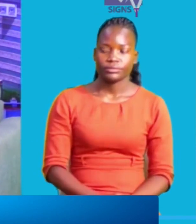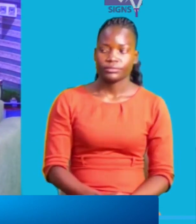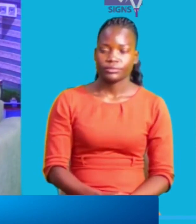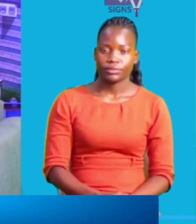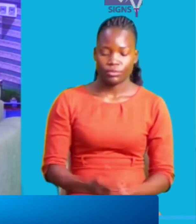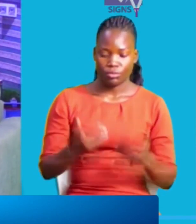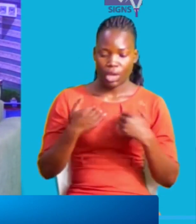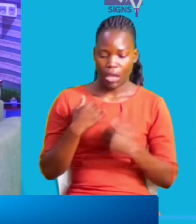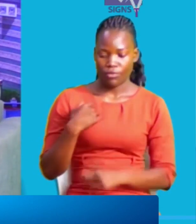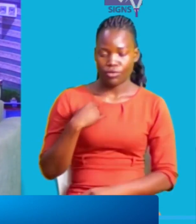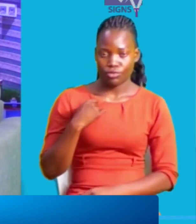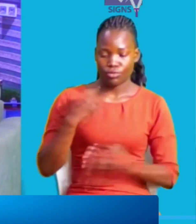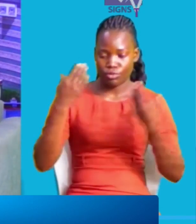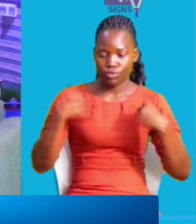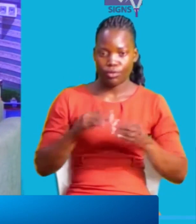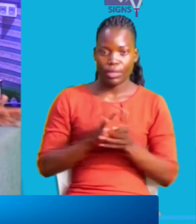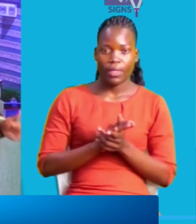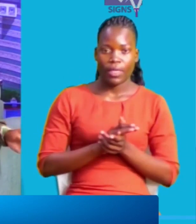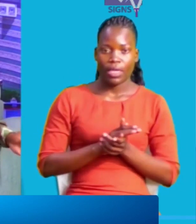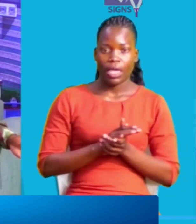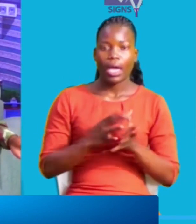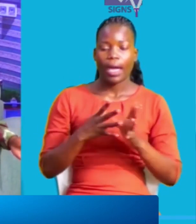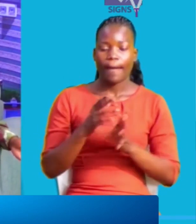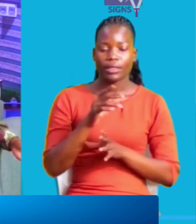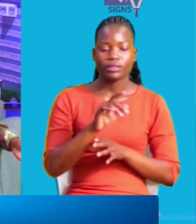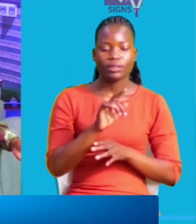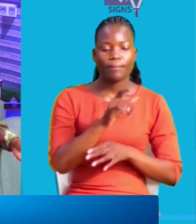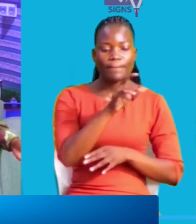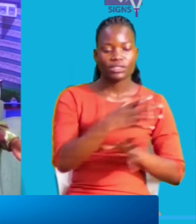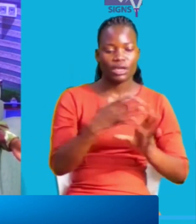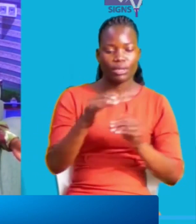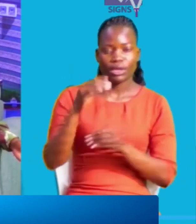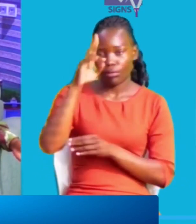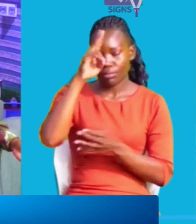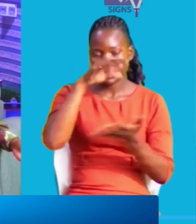tuko na uniform. Jamaa ametangulia kwa wapi? Kwenda polisi. Kwa police station.